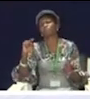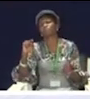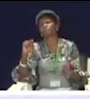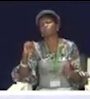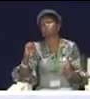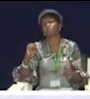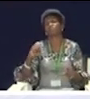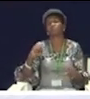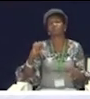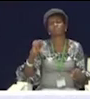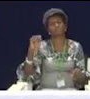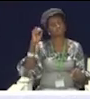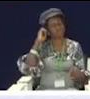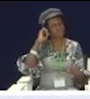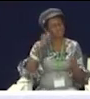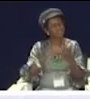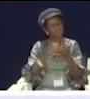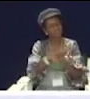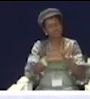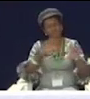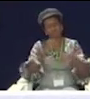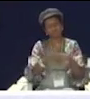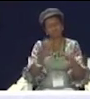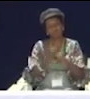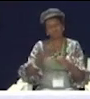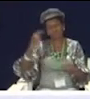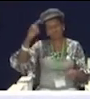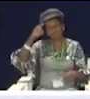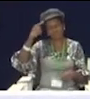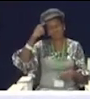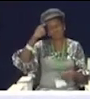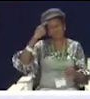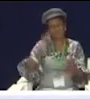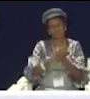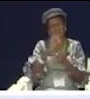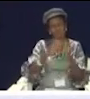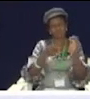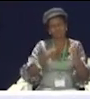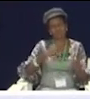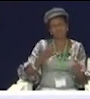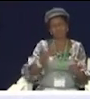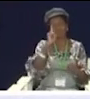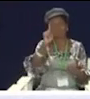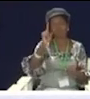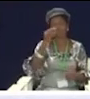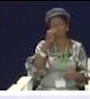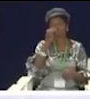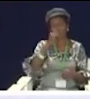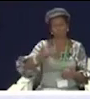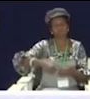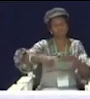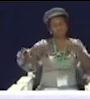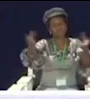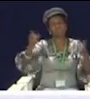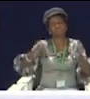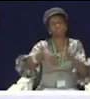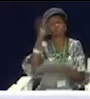It does not make sense that if you have only one meal, you should give it out.